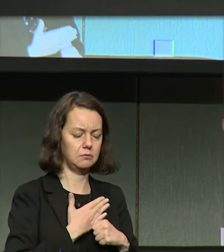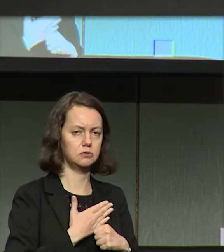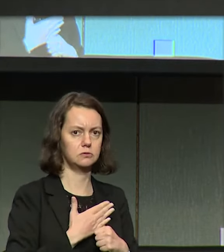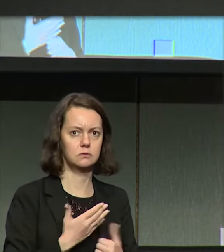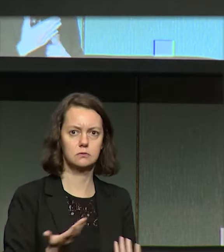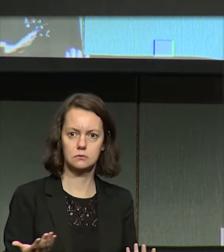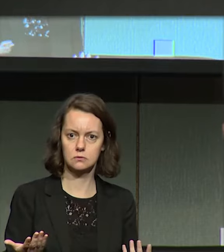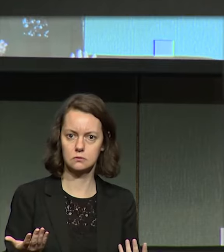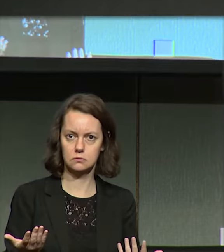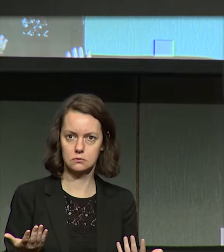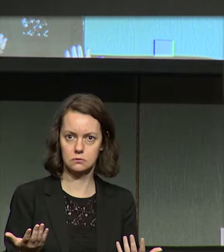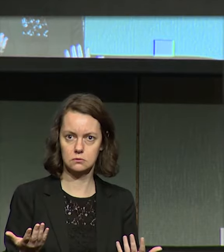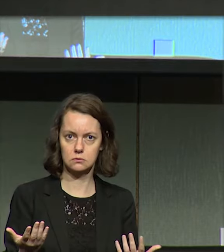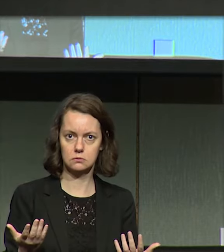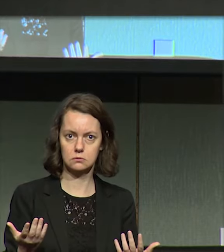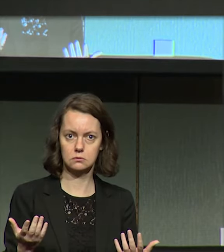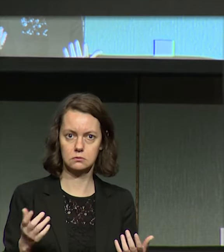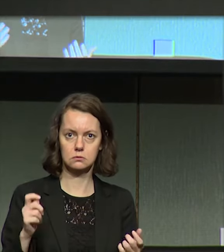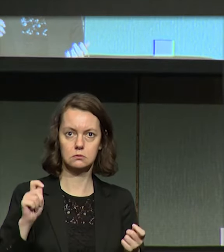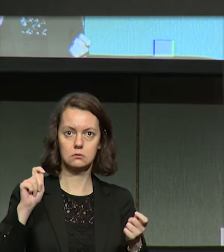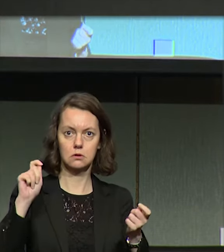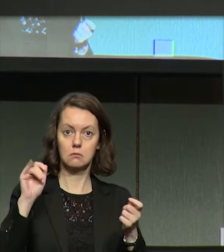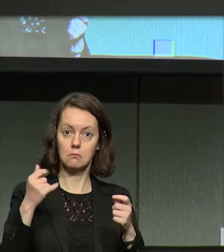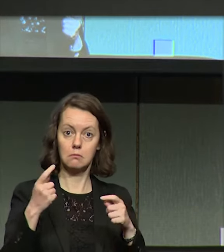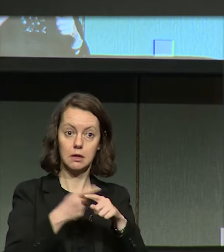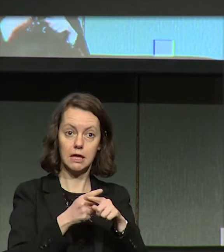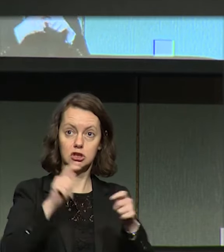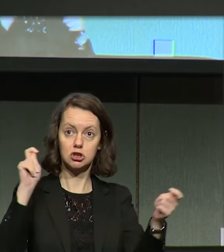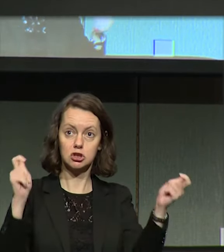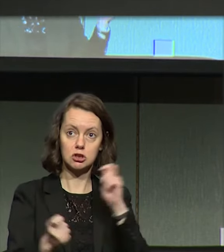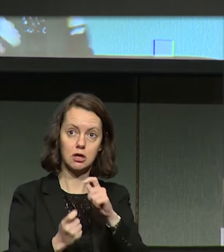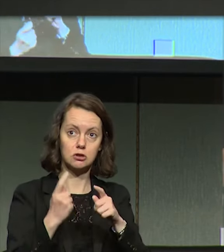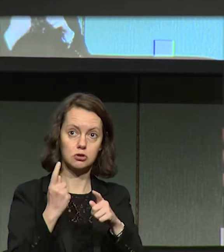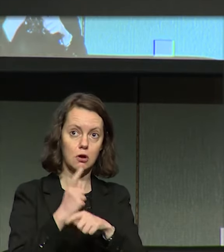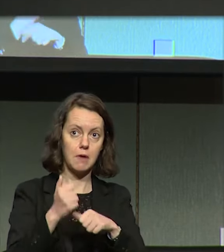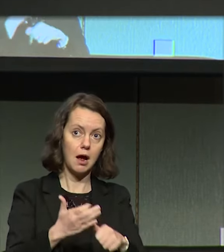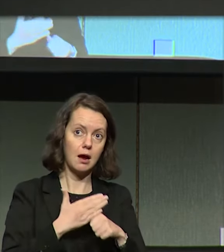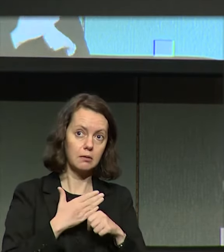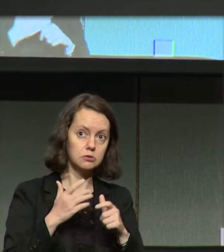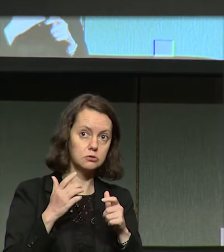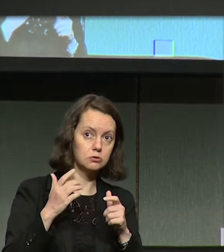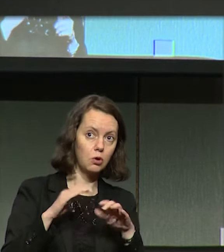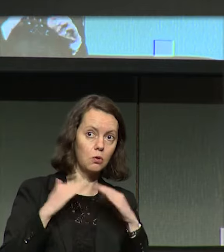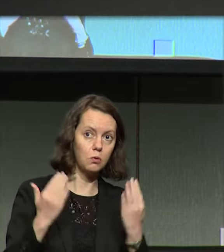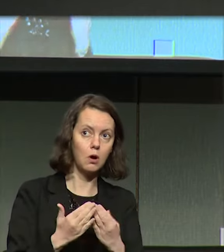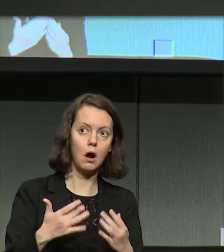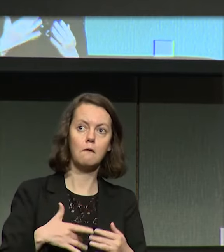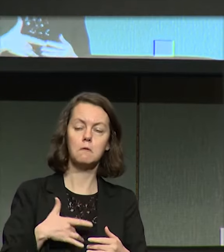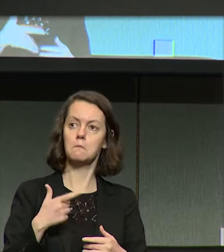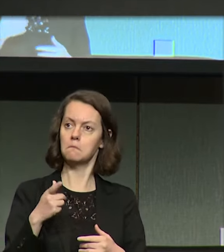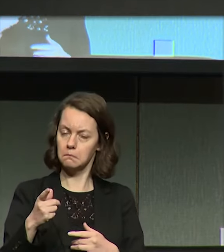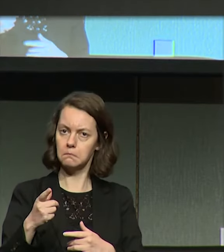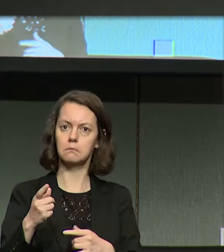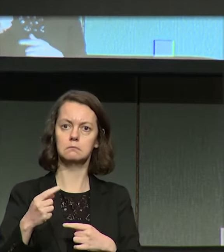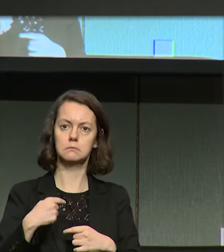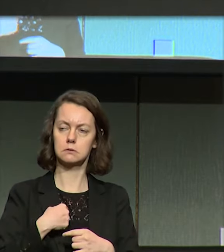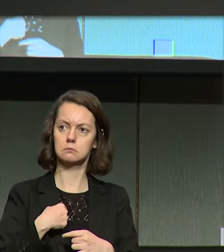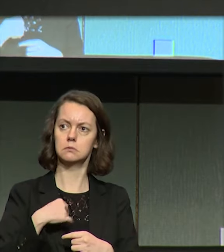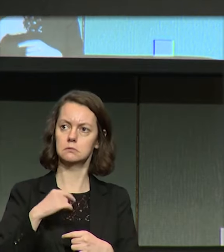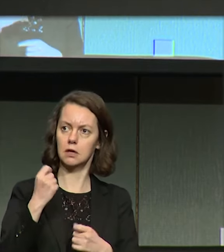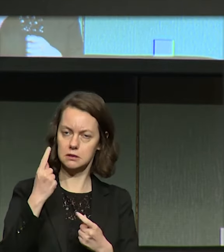we change the lyrics to embrace the notion of ancient culture or something like that, that might cause me to lean into my sense of being Australian and